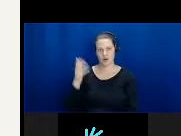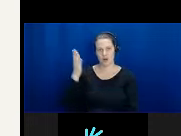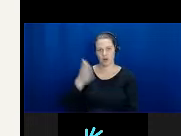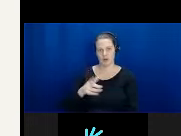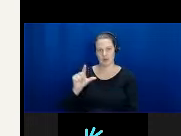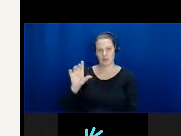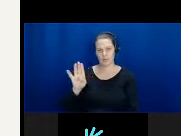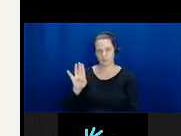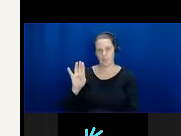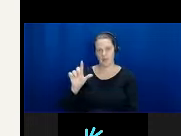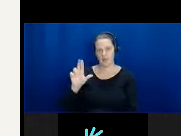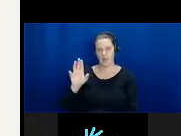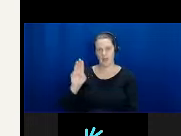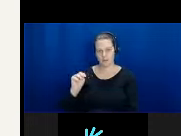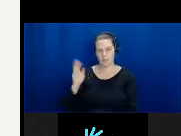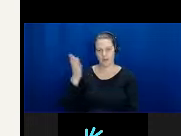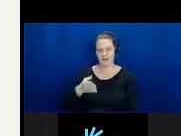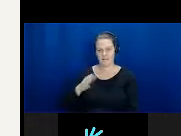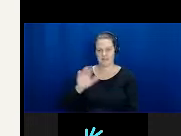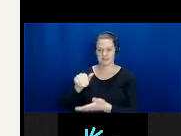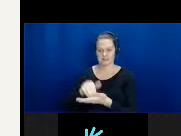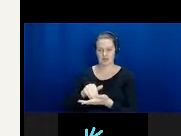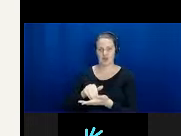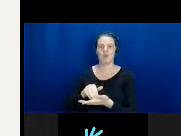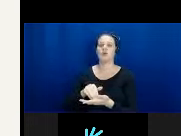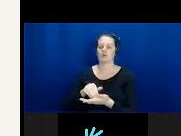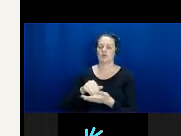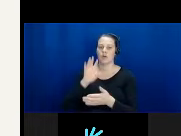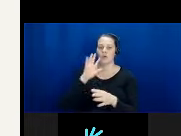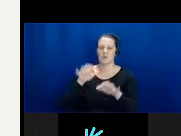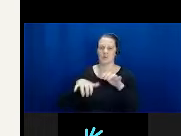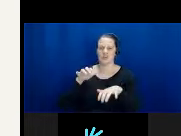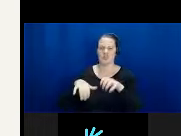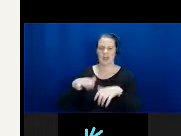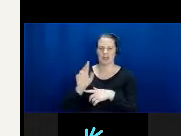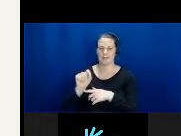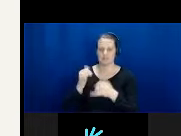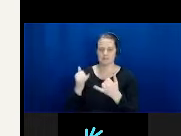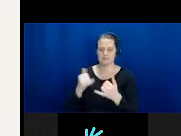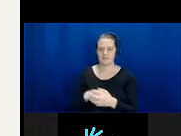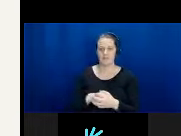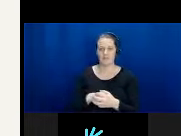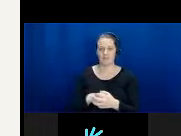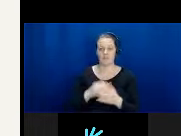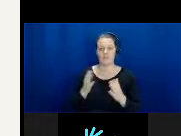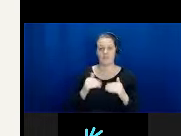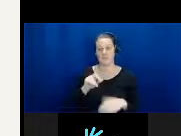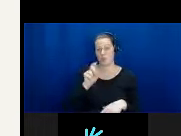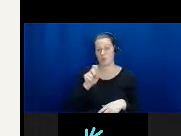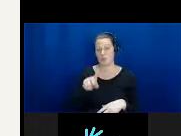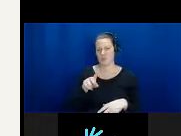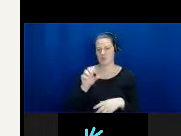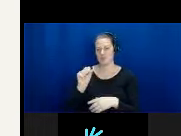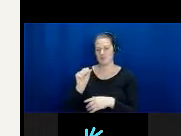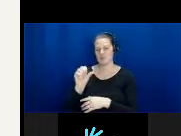massgeneral.org/Blum-Center. I'll also enter that link in the chat in a moment. We have a question regarding screen time. Do you have any recommendations as far